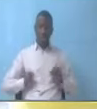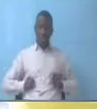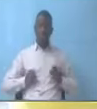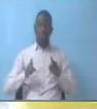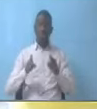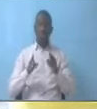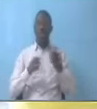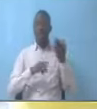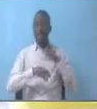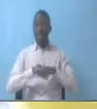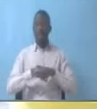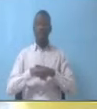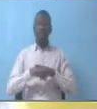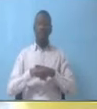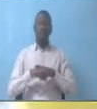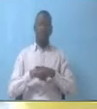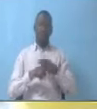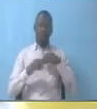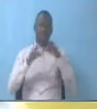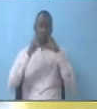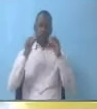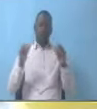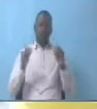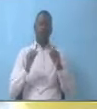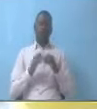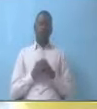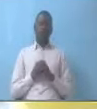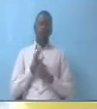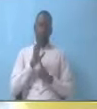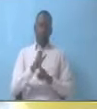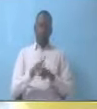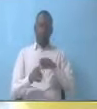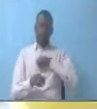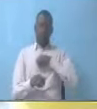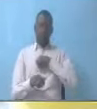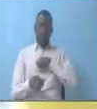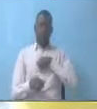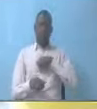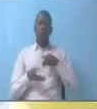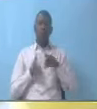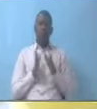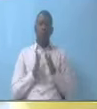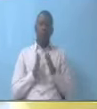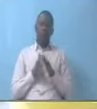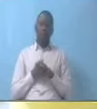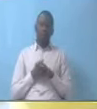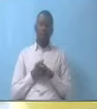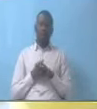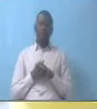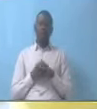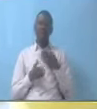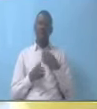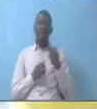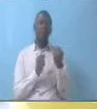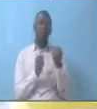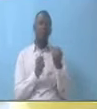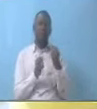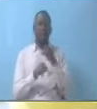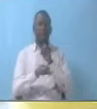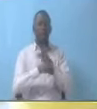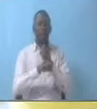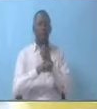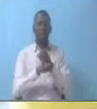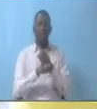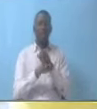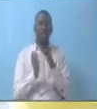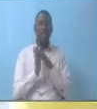ci jamono bi mu nekké ci office bi. Even if, as in my case, nam sax ci suma boss, I have strongly advised against all the